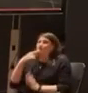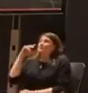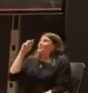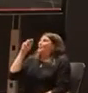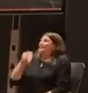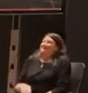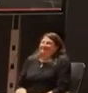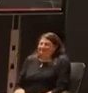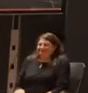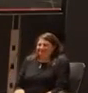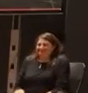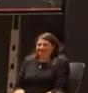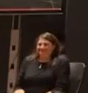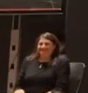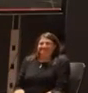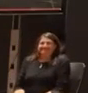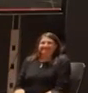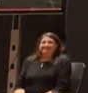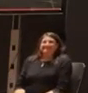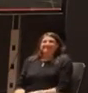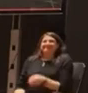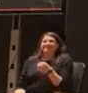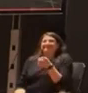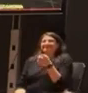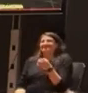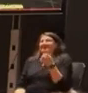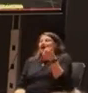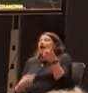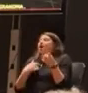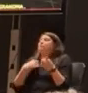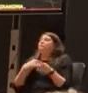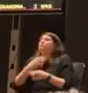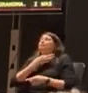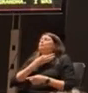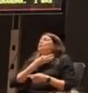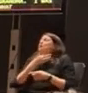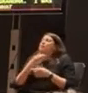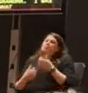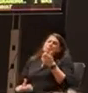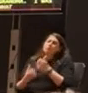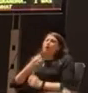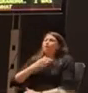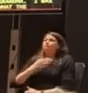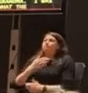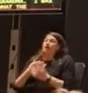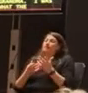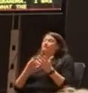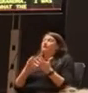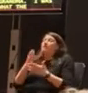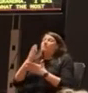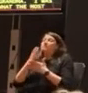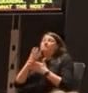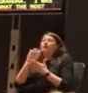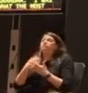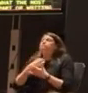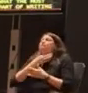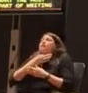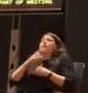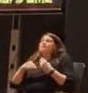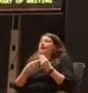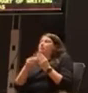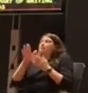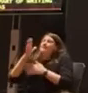Hi, great grandma. I was wondering what the most enjoyable part of writing the book was. What was the most